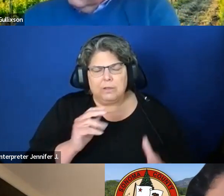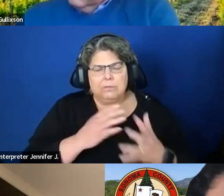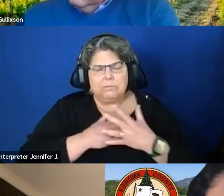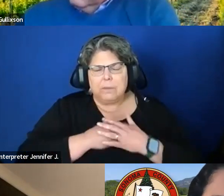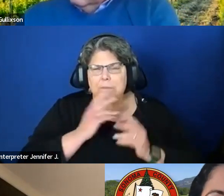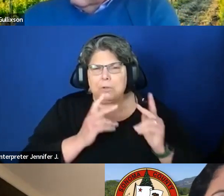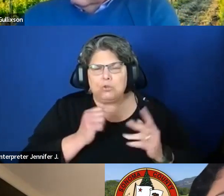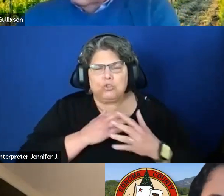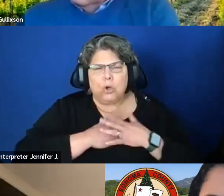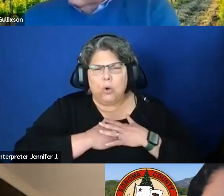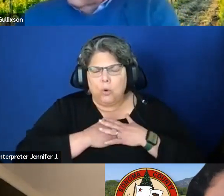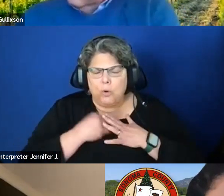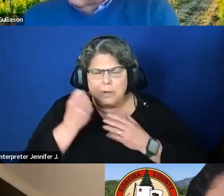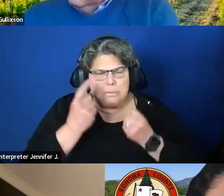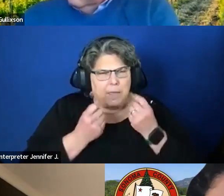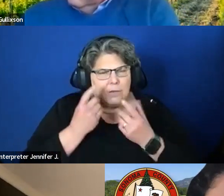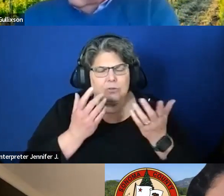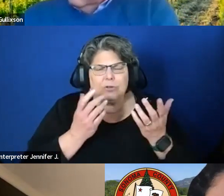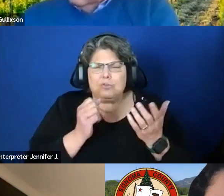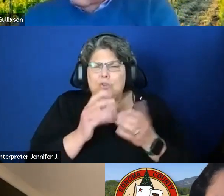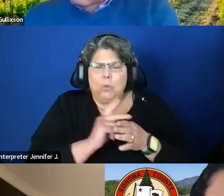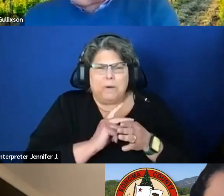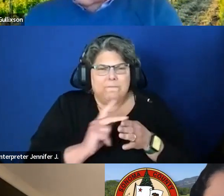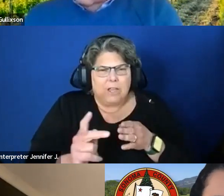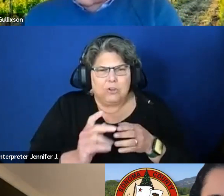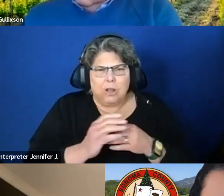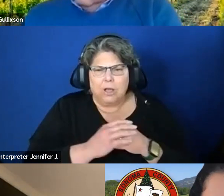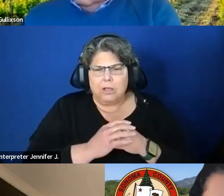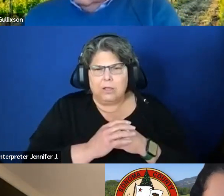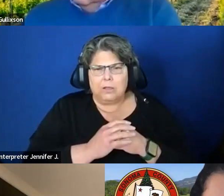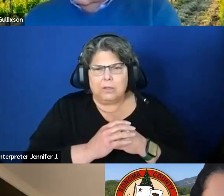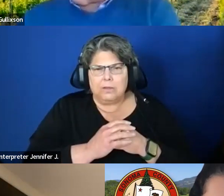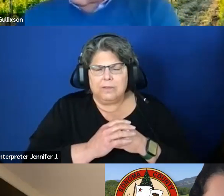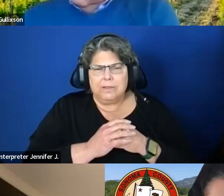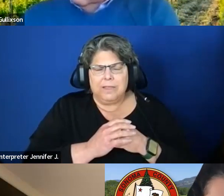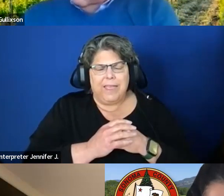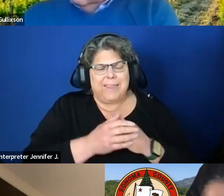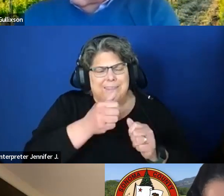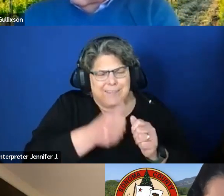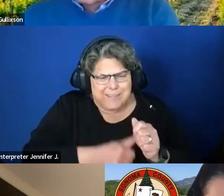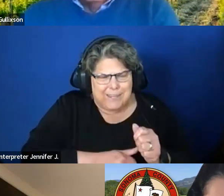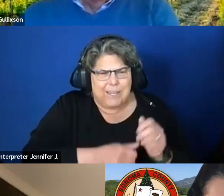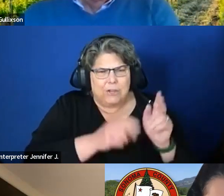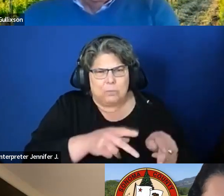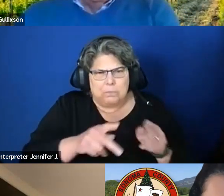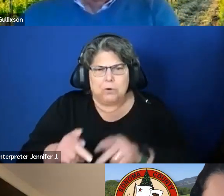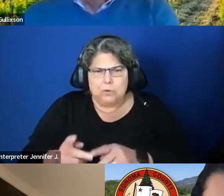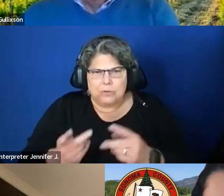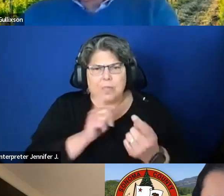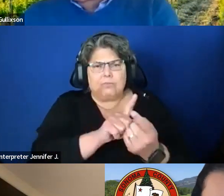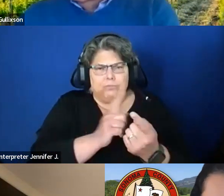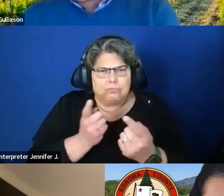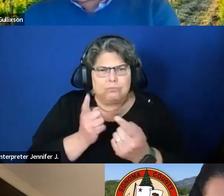compassionate, so professional, and treat each individual that they come across with